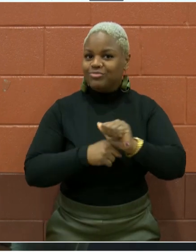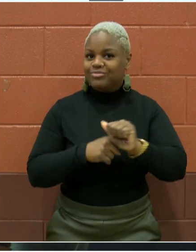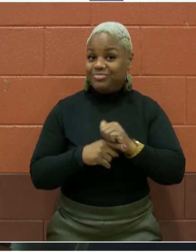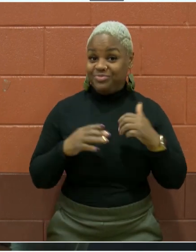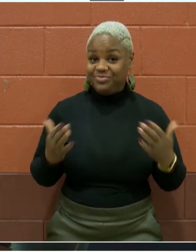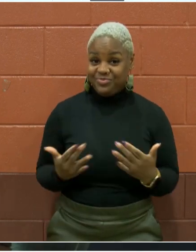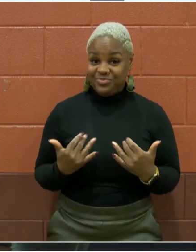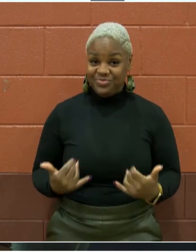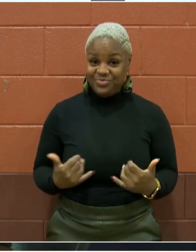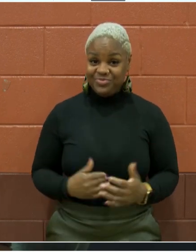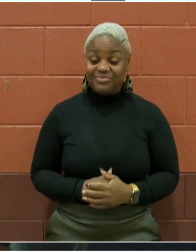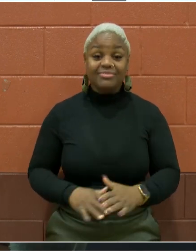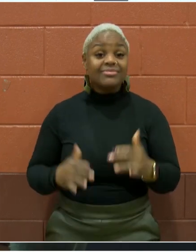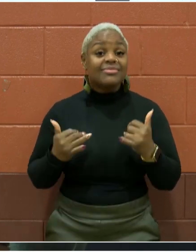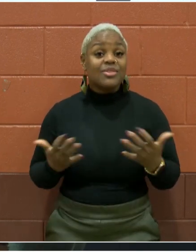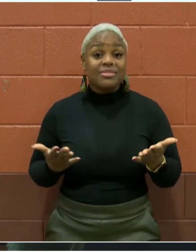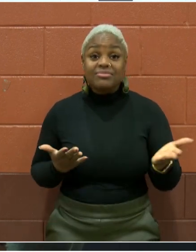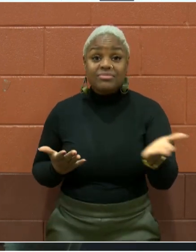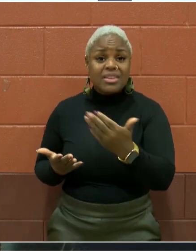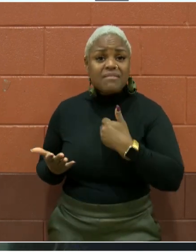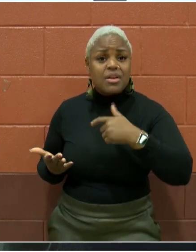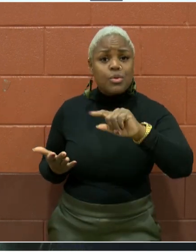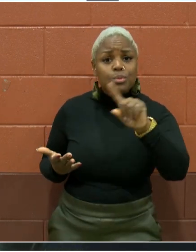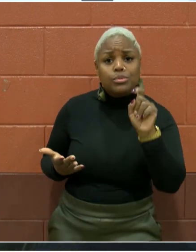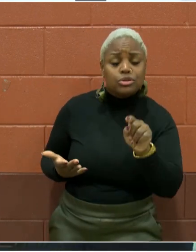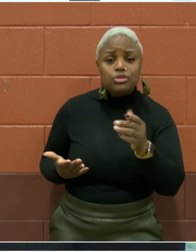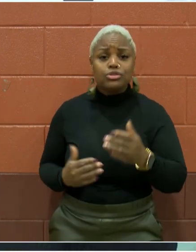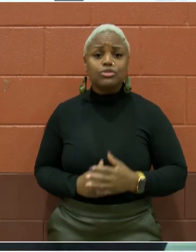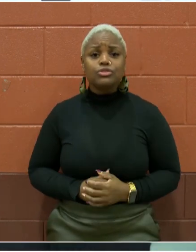now take a few questions.